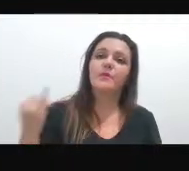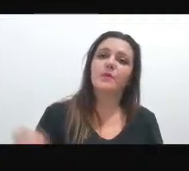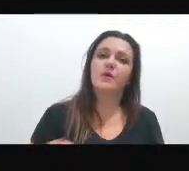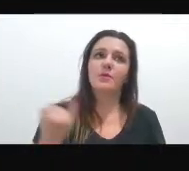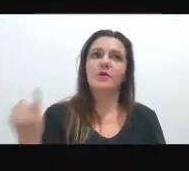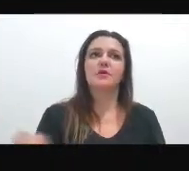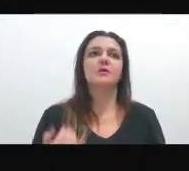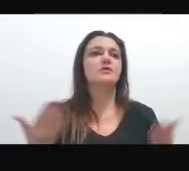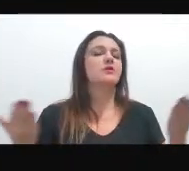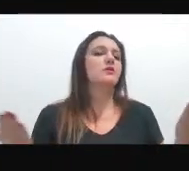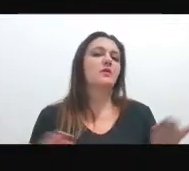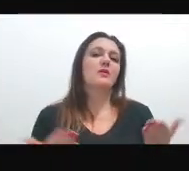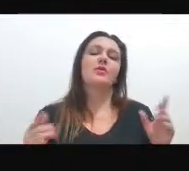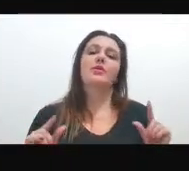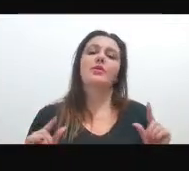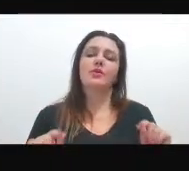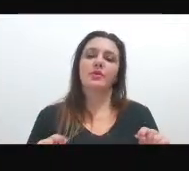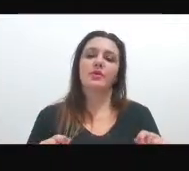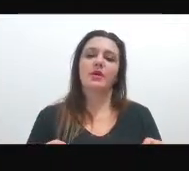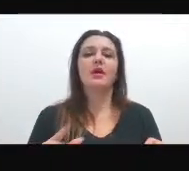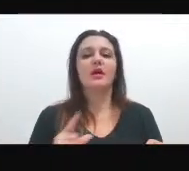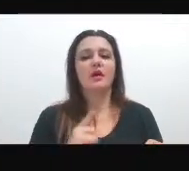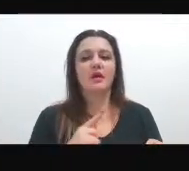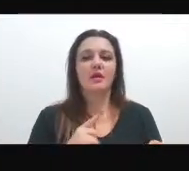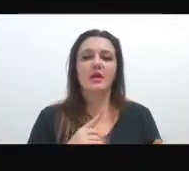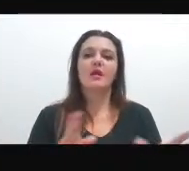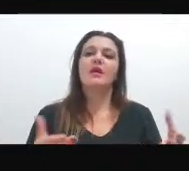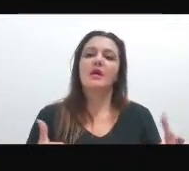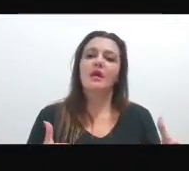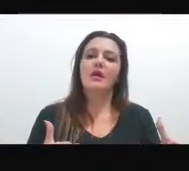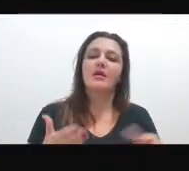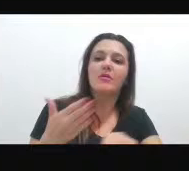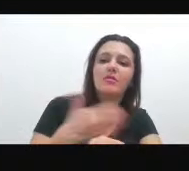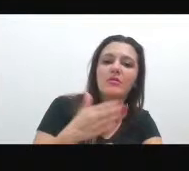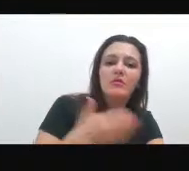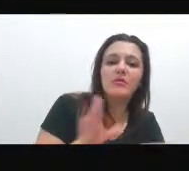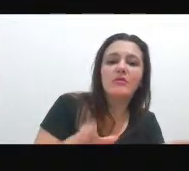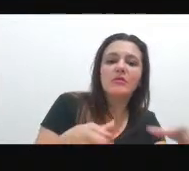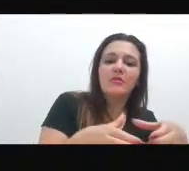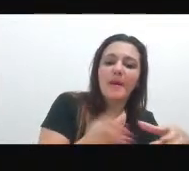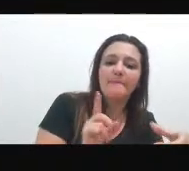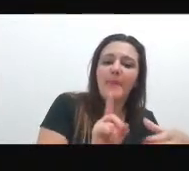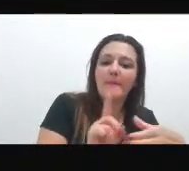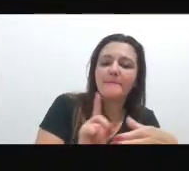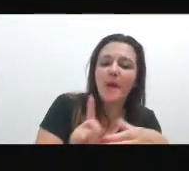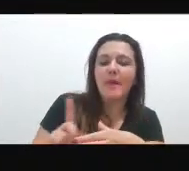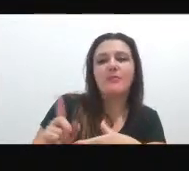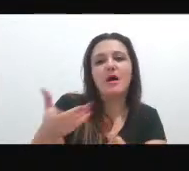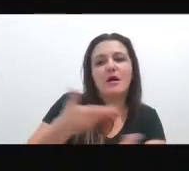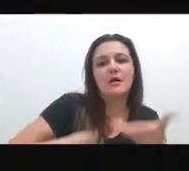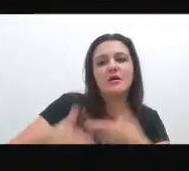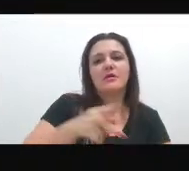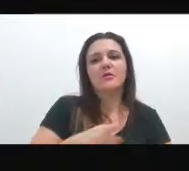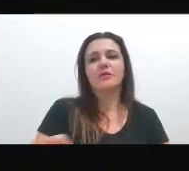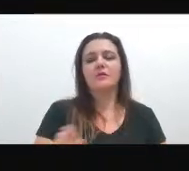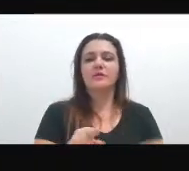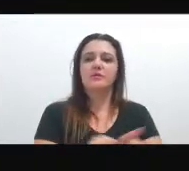communities of practice where other teachers are involved. I'm part of one